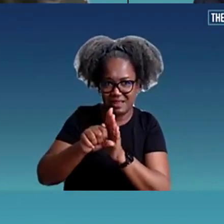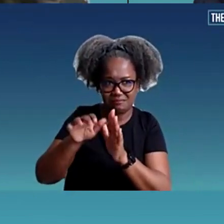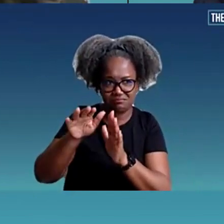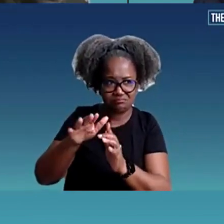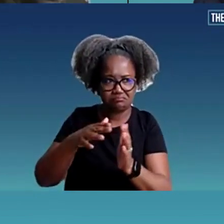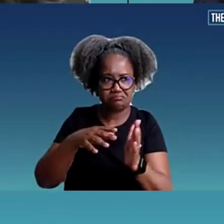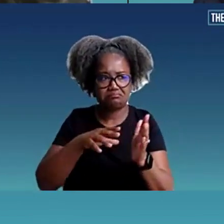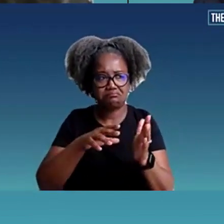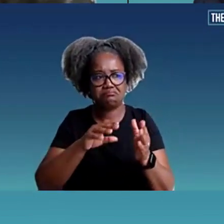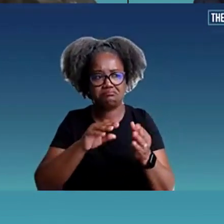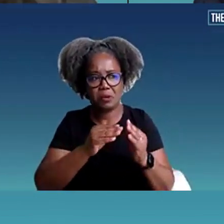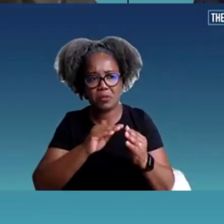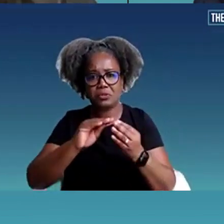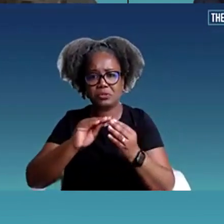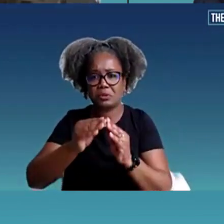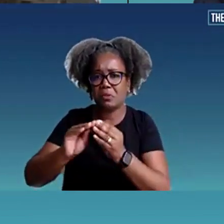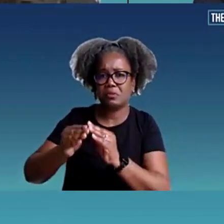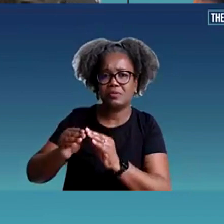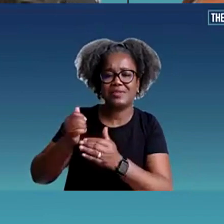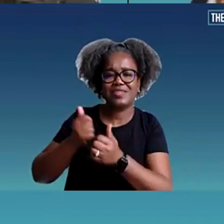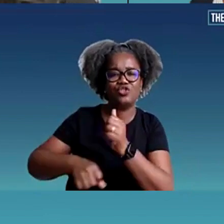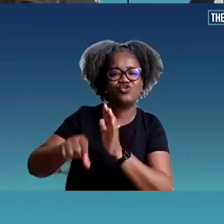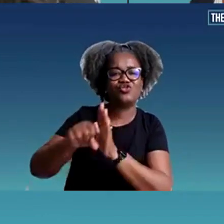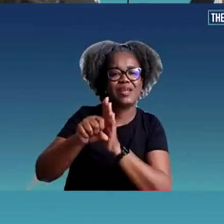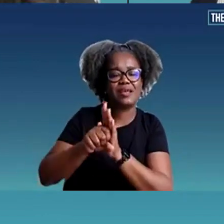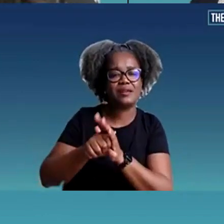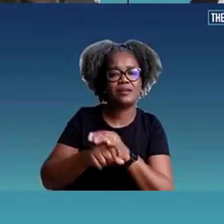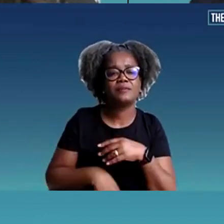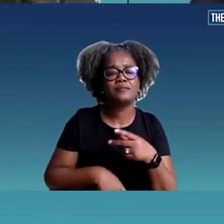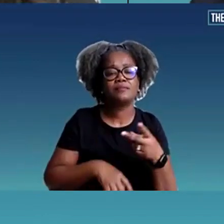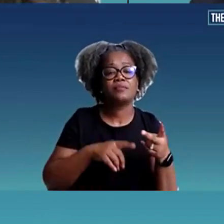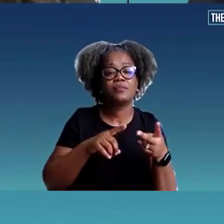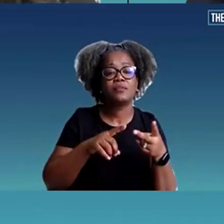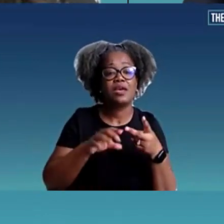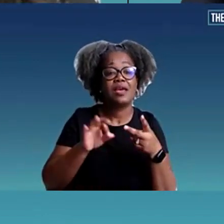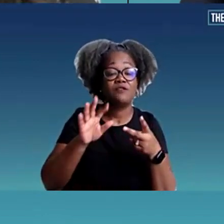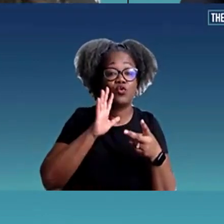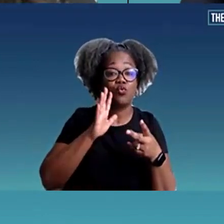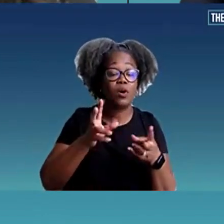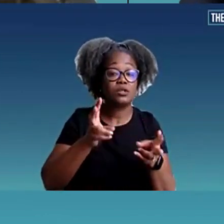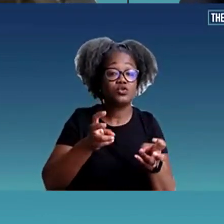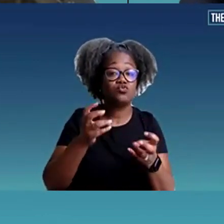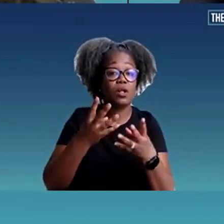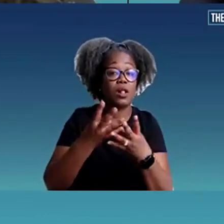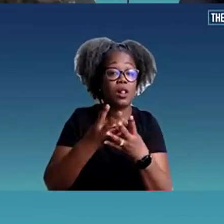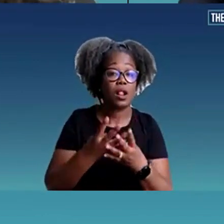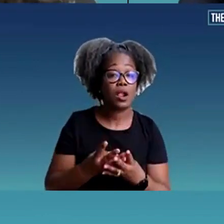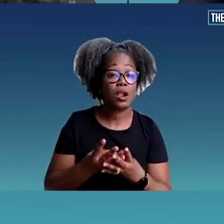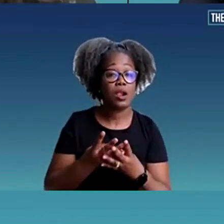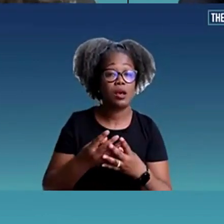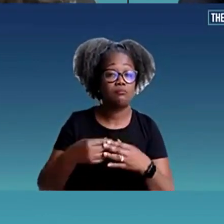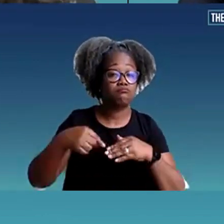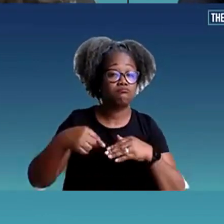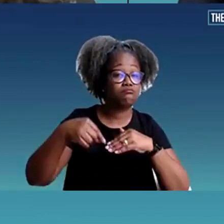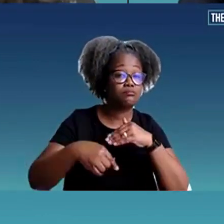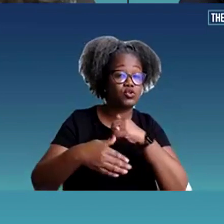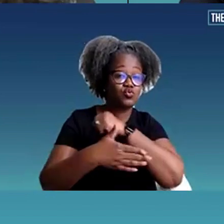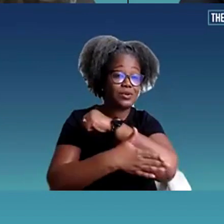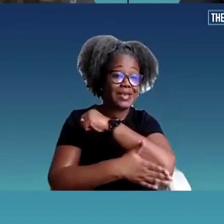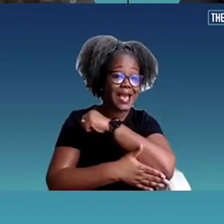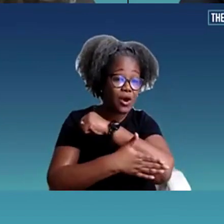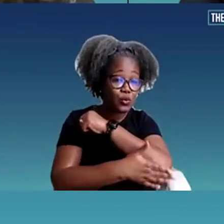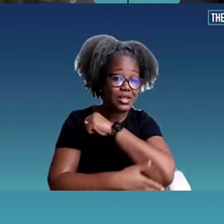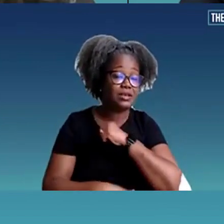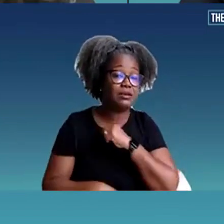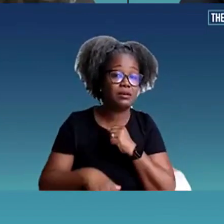the mortality and incidence is and how it compares to the country. But most states won't give you county